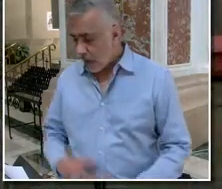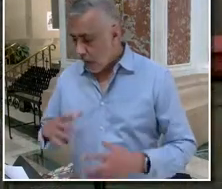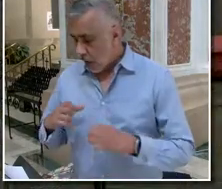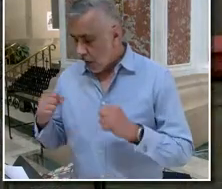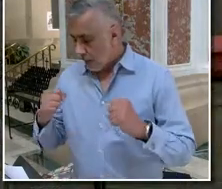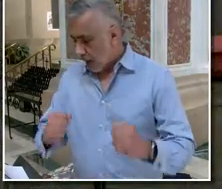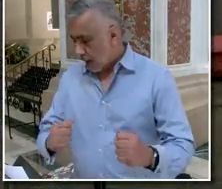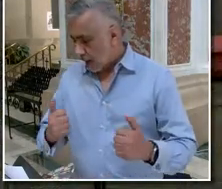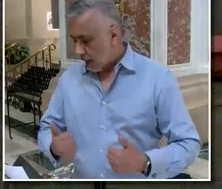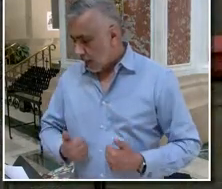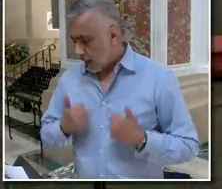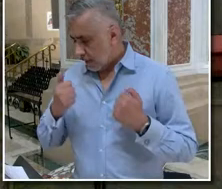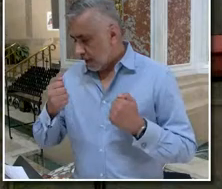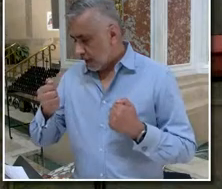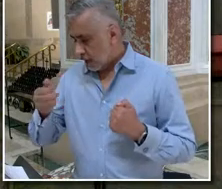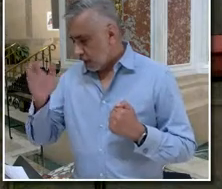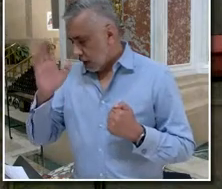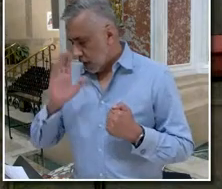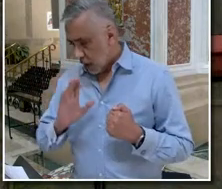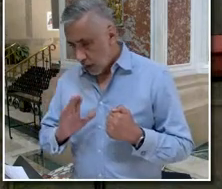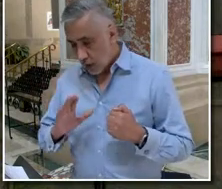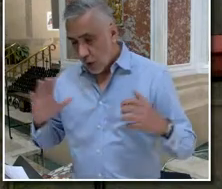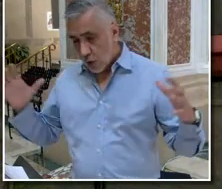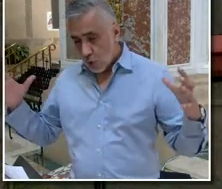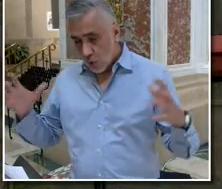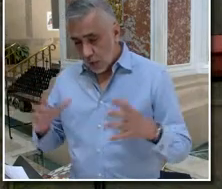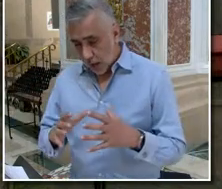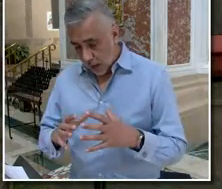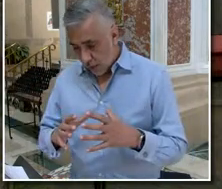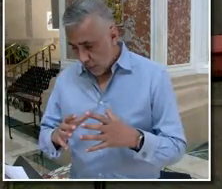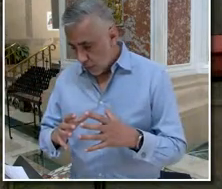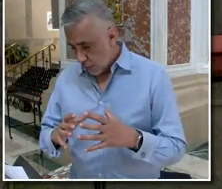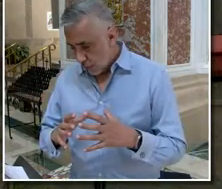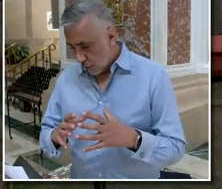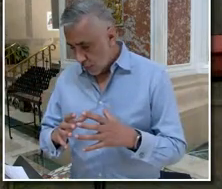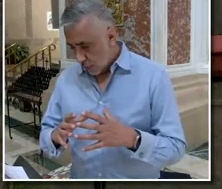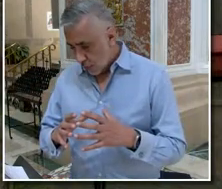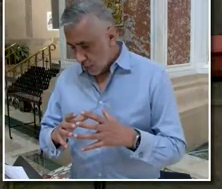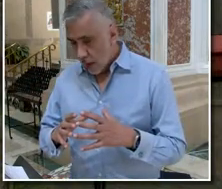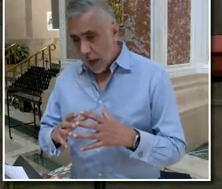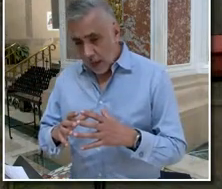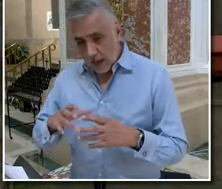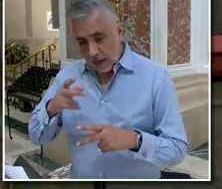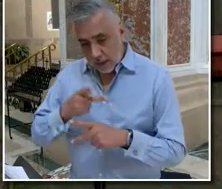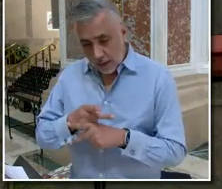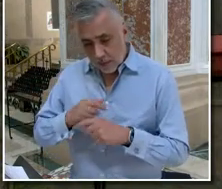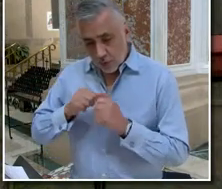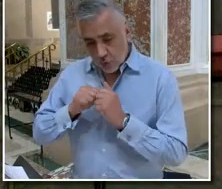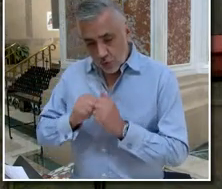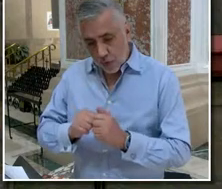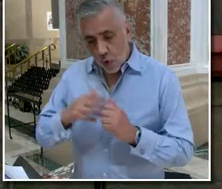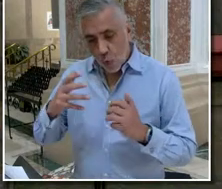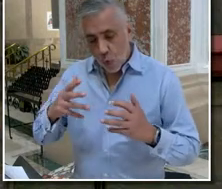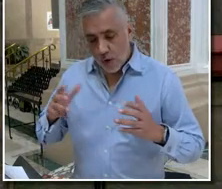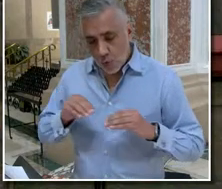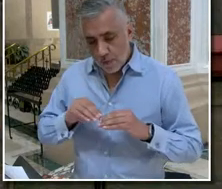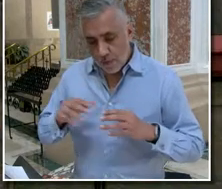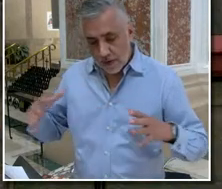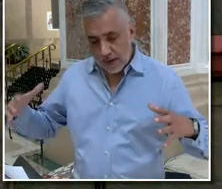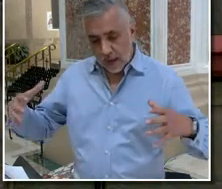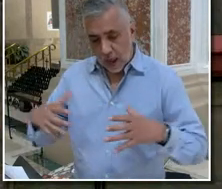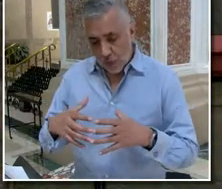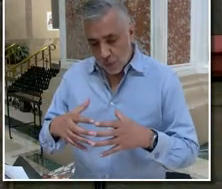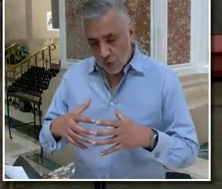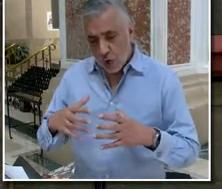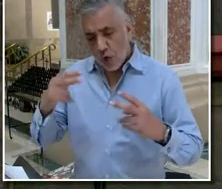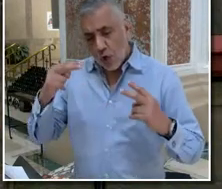Almighty ever-living God, who gather what is scattered and keep together what you have gathered,